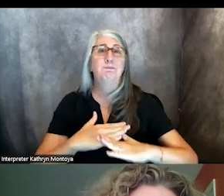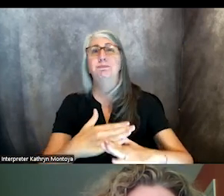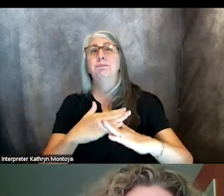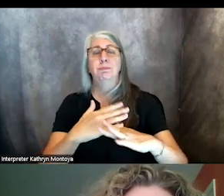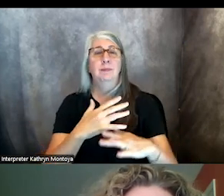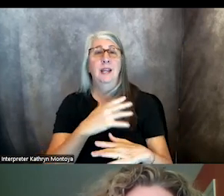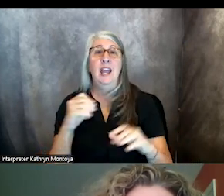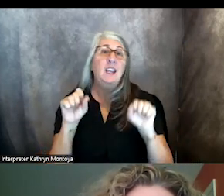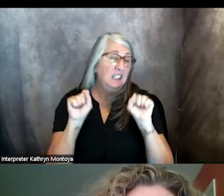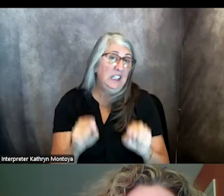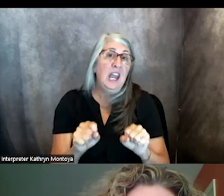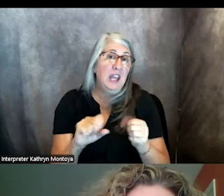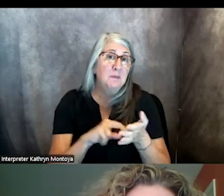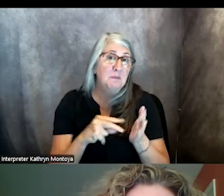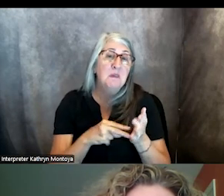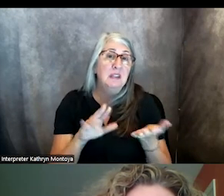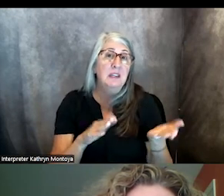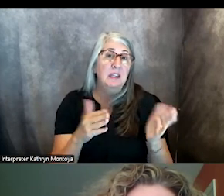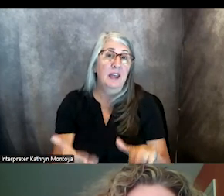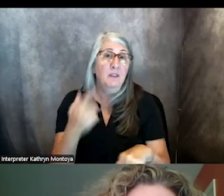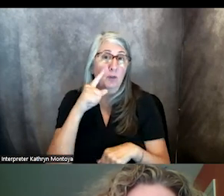be deadly, but don't have to be.